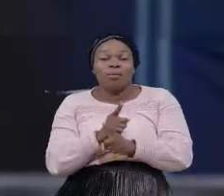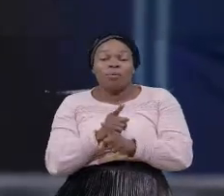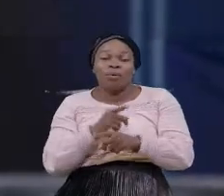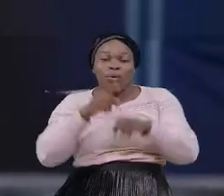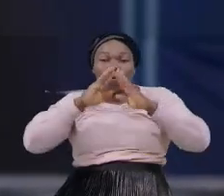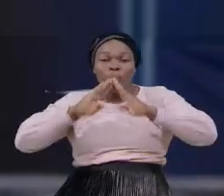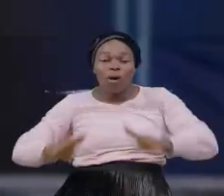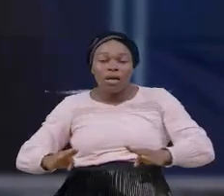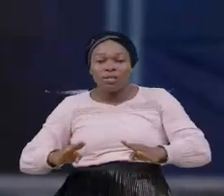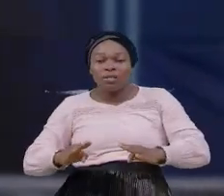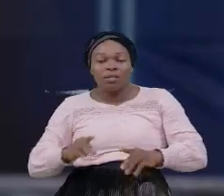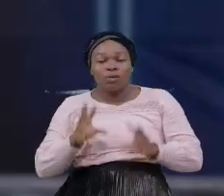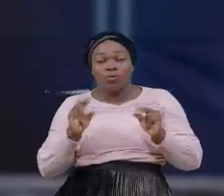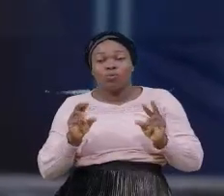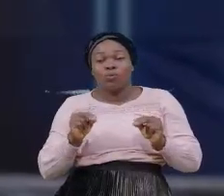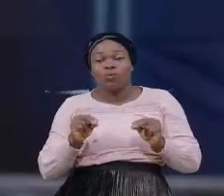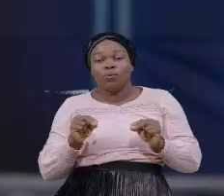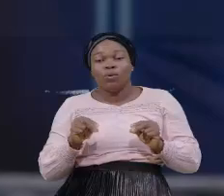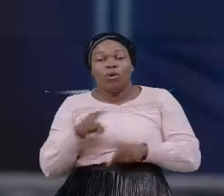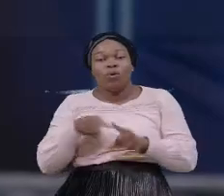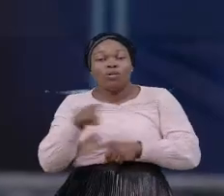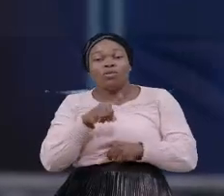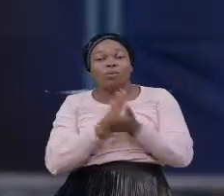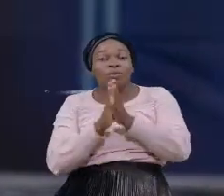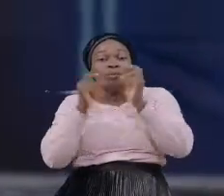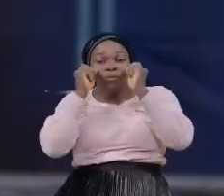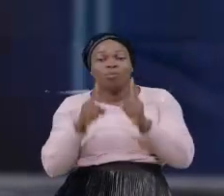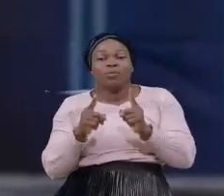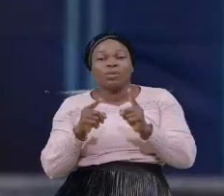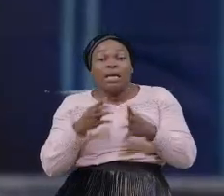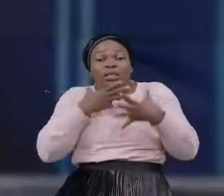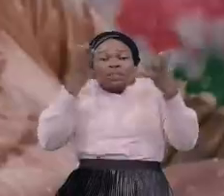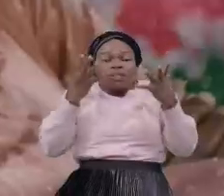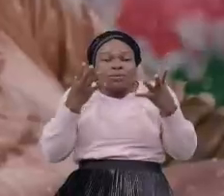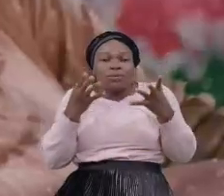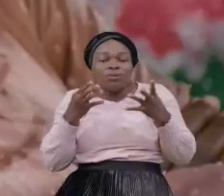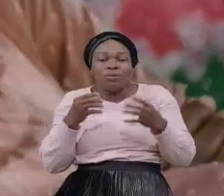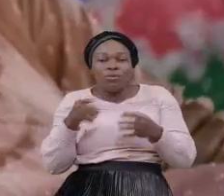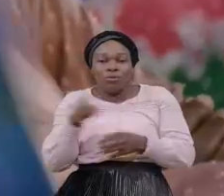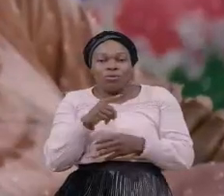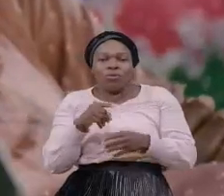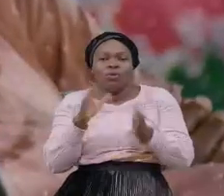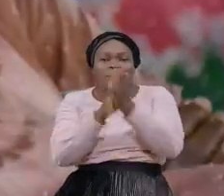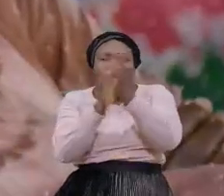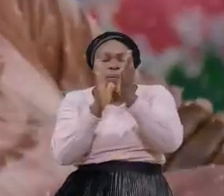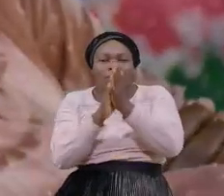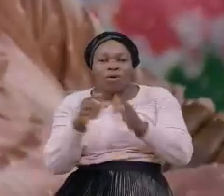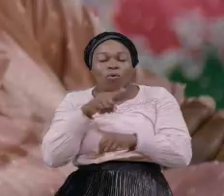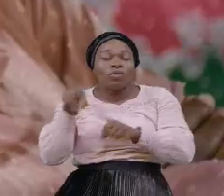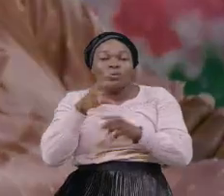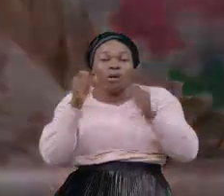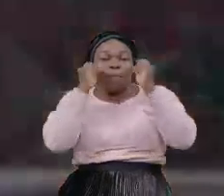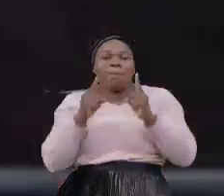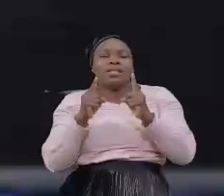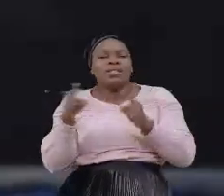moving? No. When you are amazed, you shout. When you are amazed, you clap your hand. When you are amazed, you say